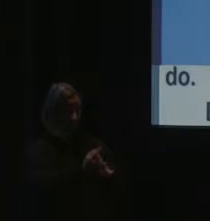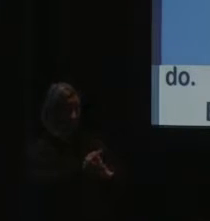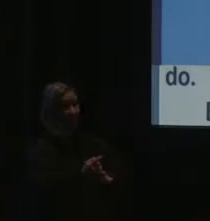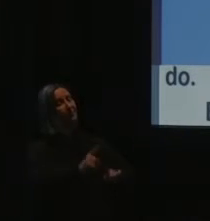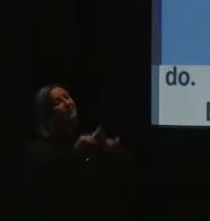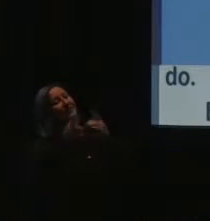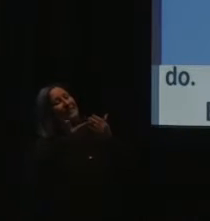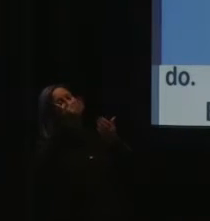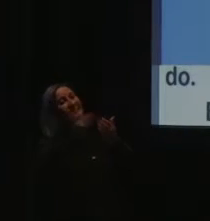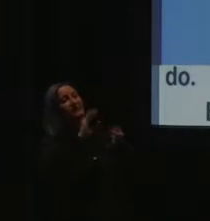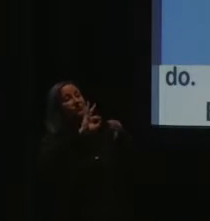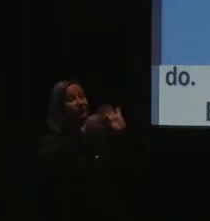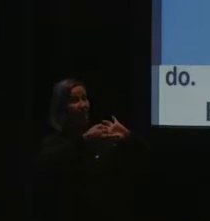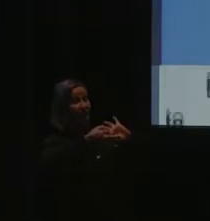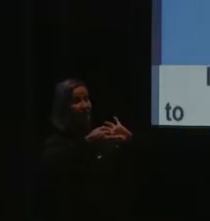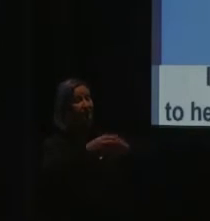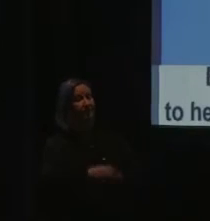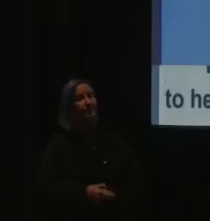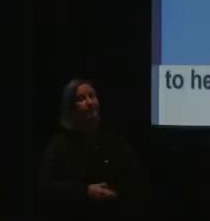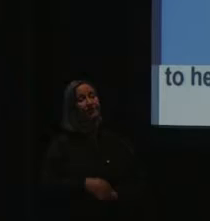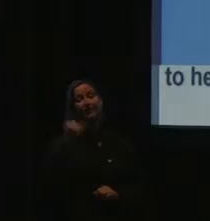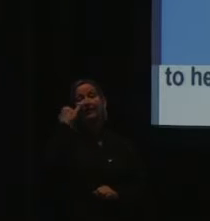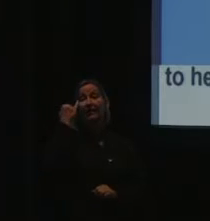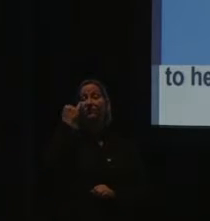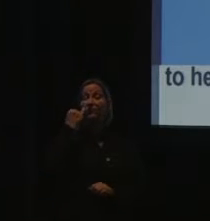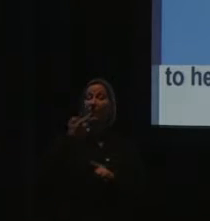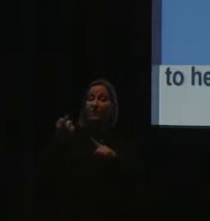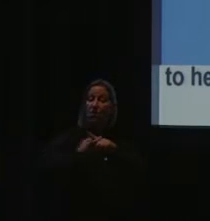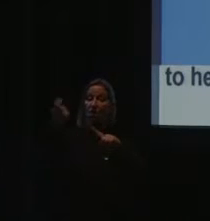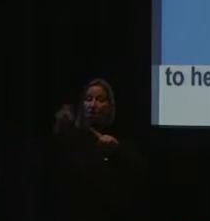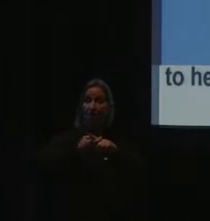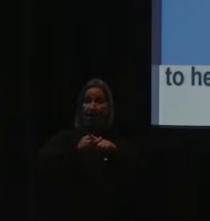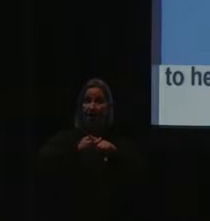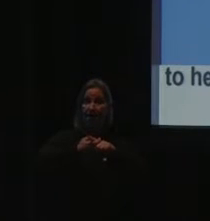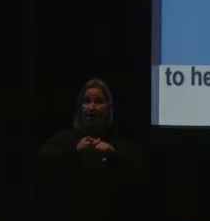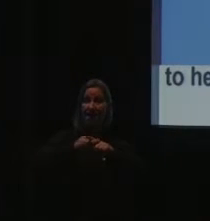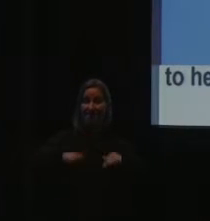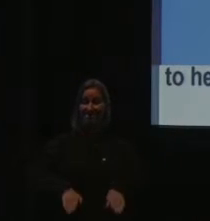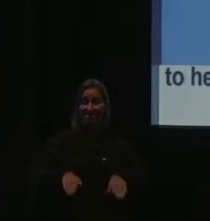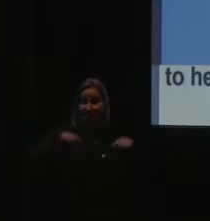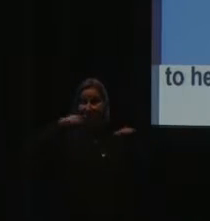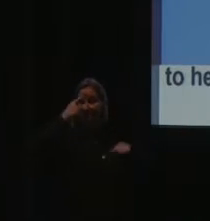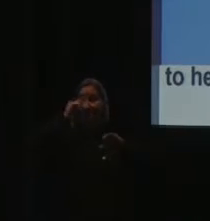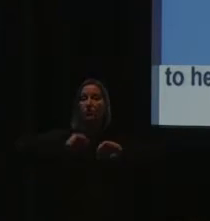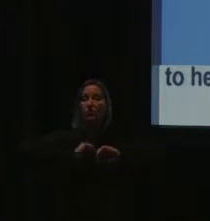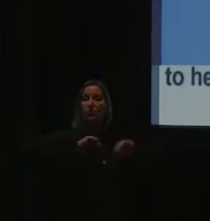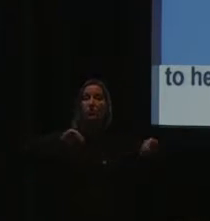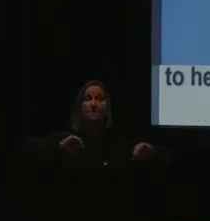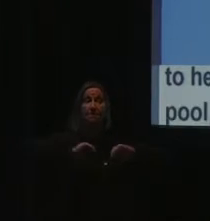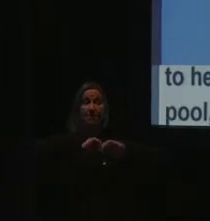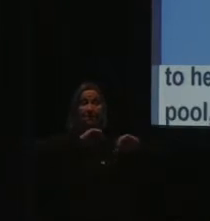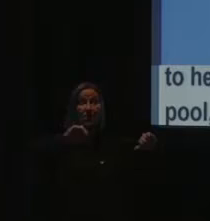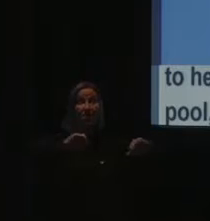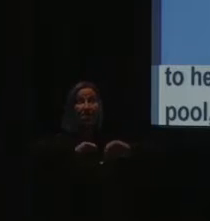hear it. If you have an automatic filling device on a swimming pool, the odds that you're going to notice that before you get a huge